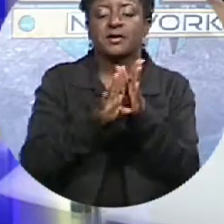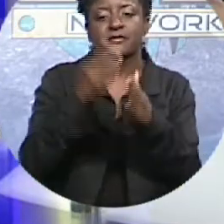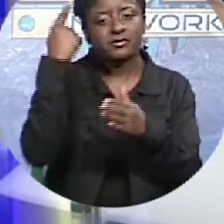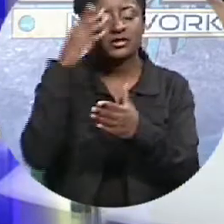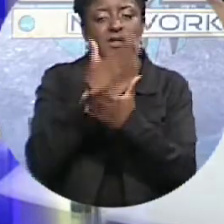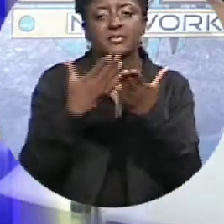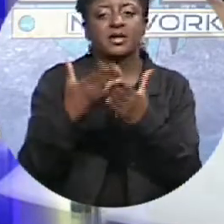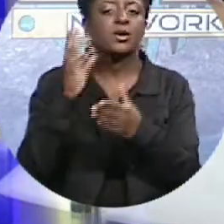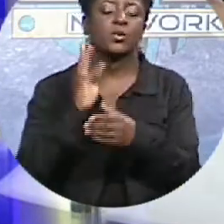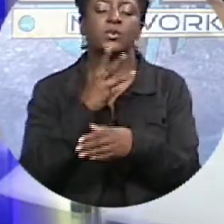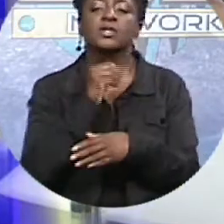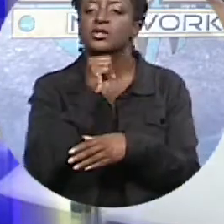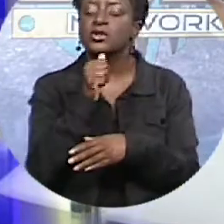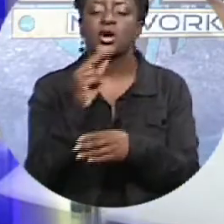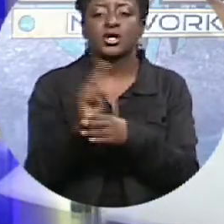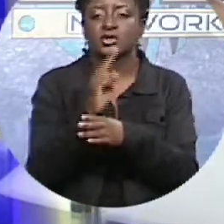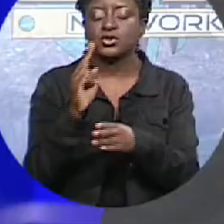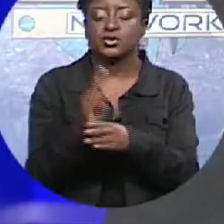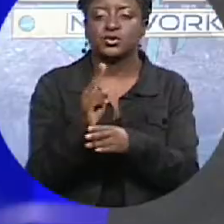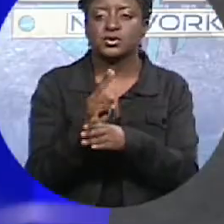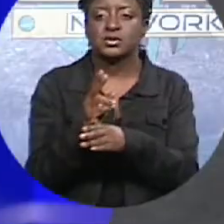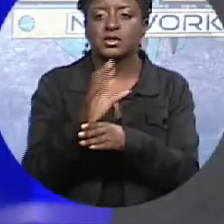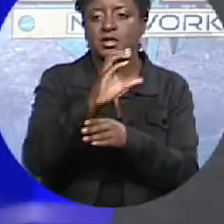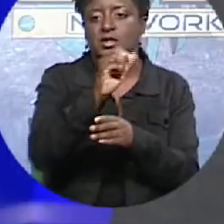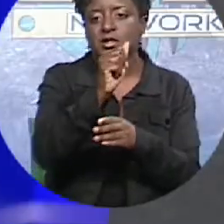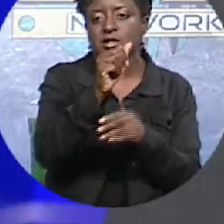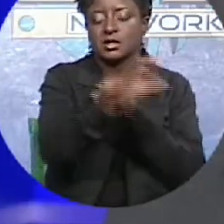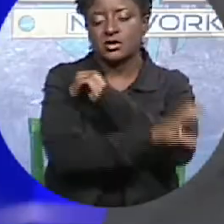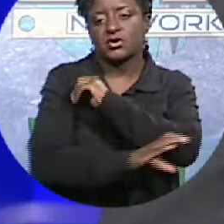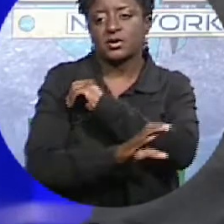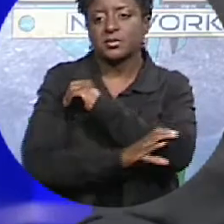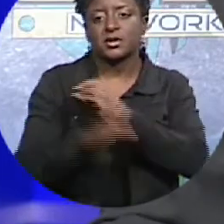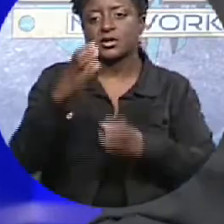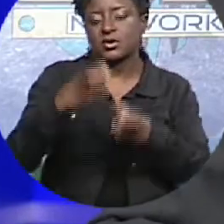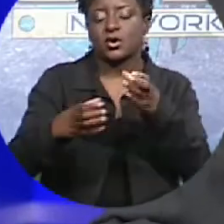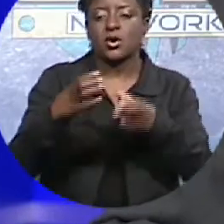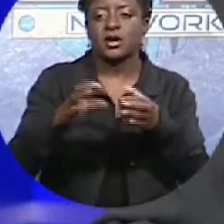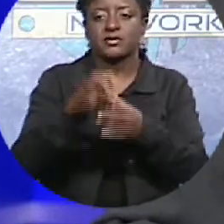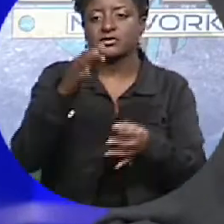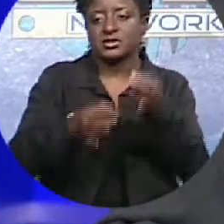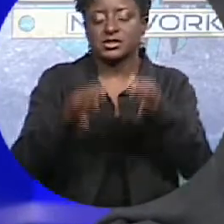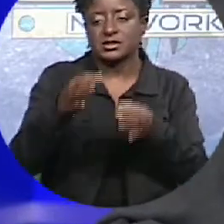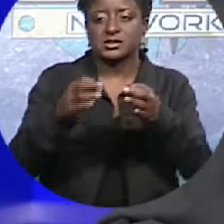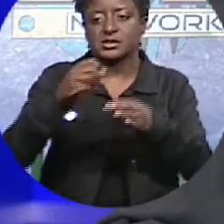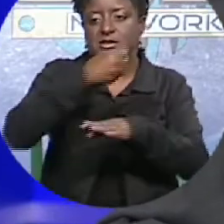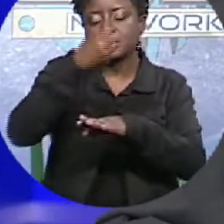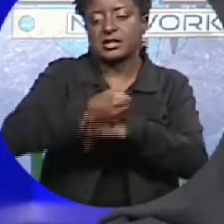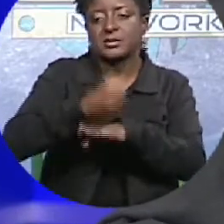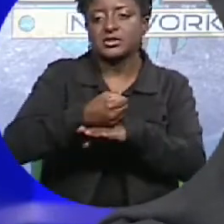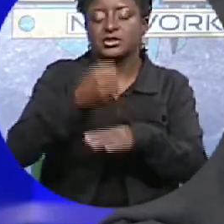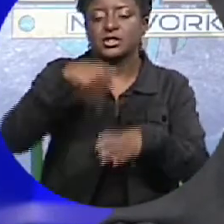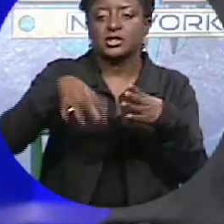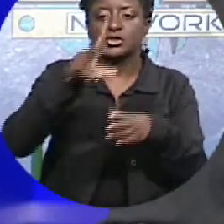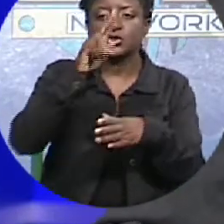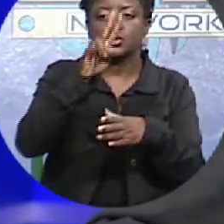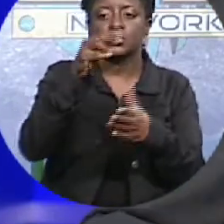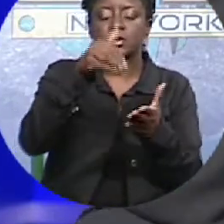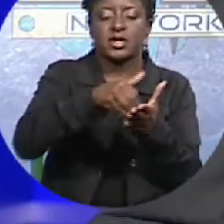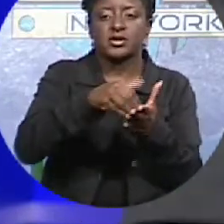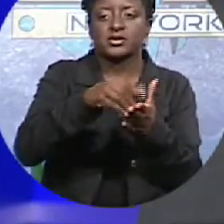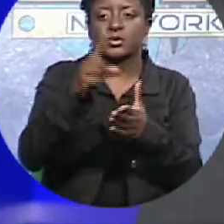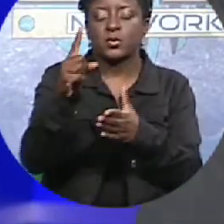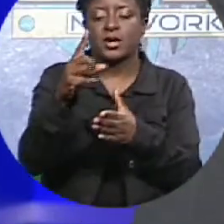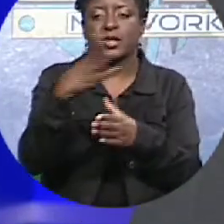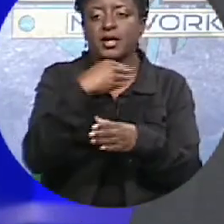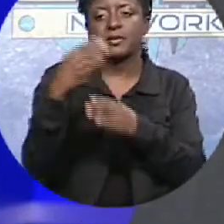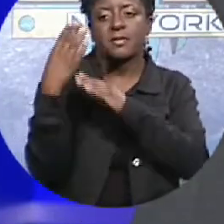And I'm Andrew Knowles. Thanks for joining us. The Caribbean Court of Justice was established in 2001, and the Bahamas, along with many other Caribbean countries,